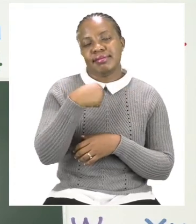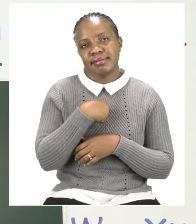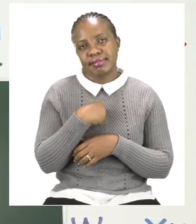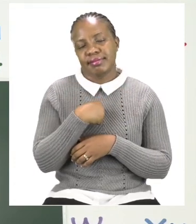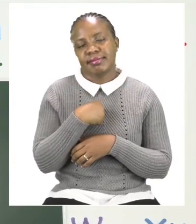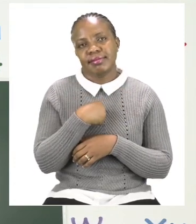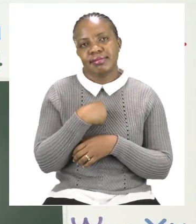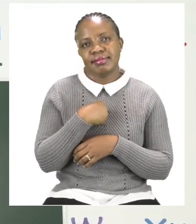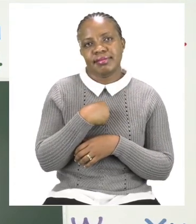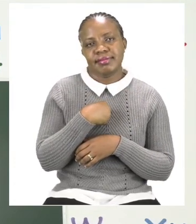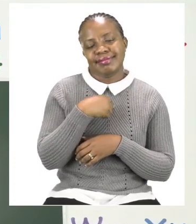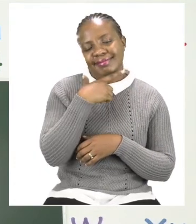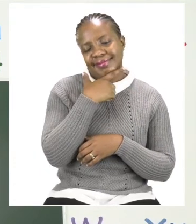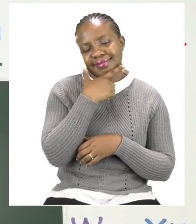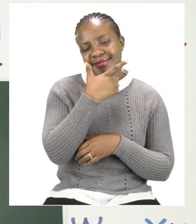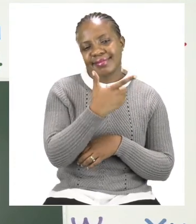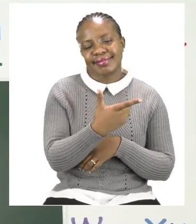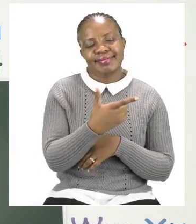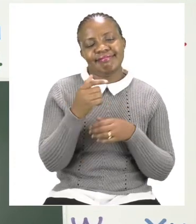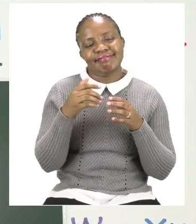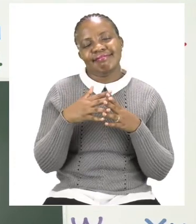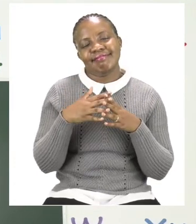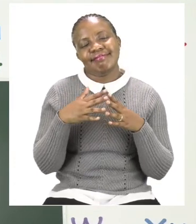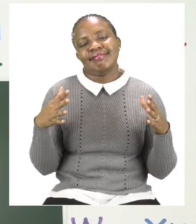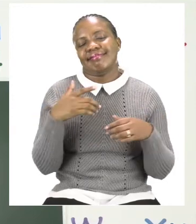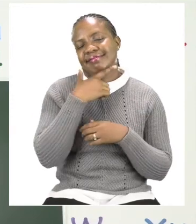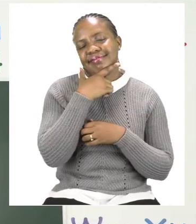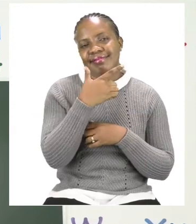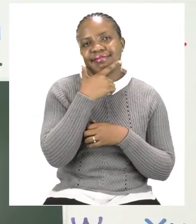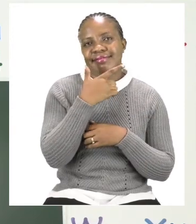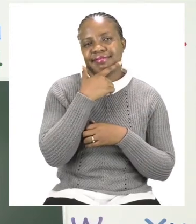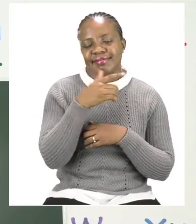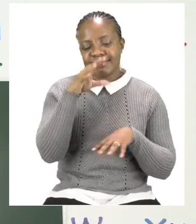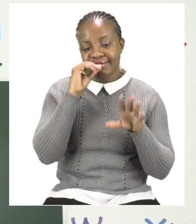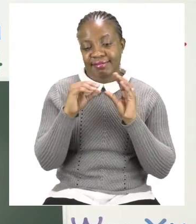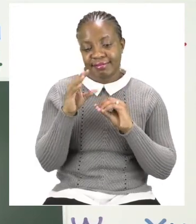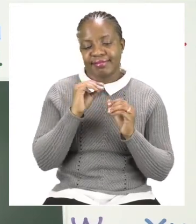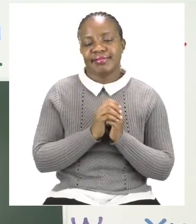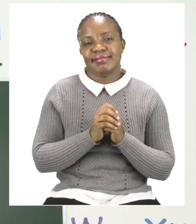we would like to say thank you so much for joining us today and